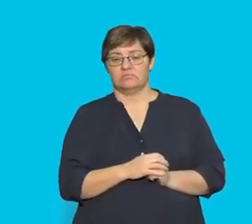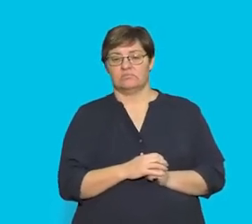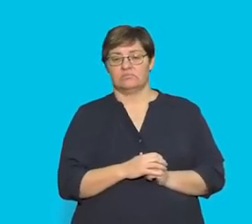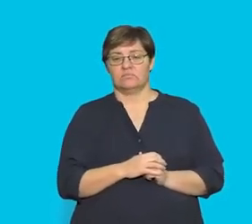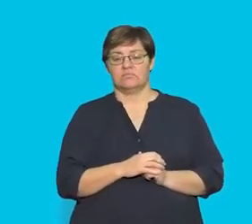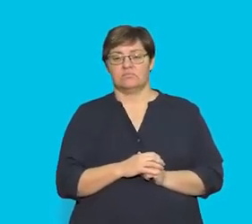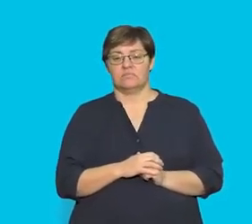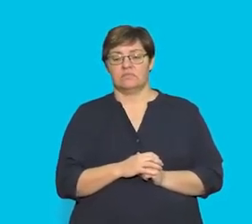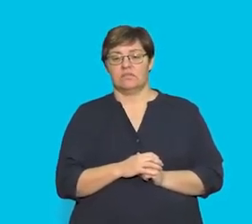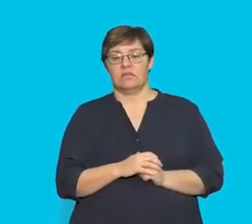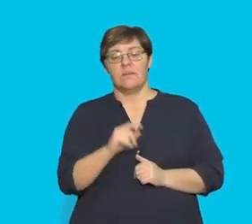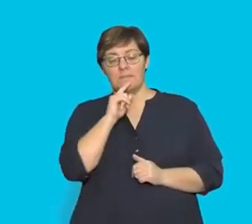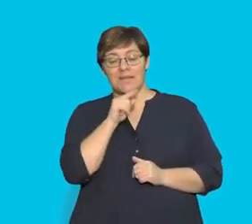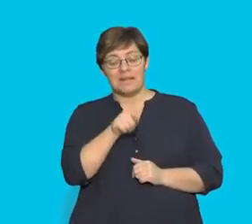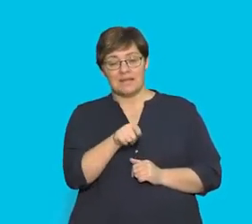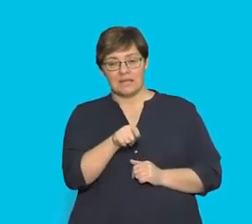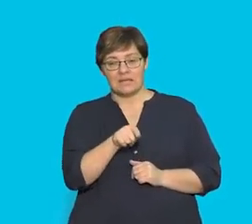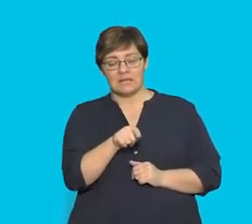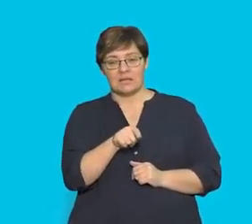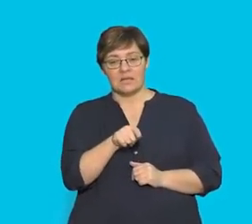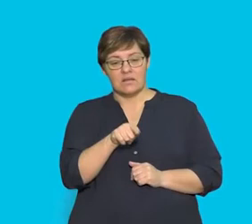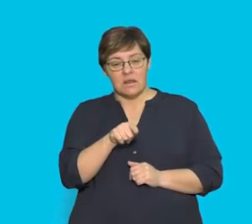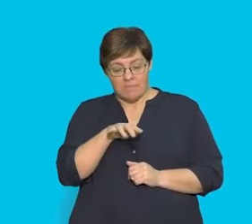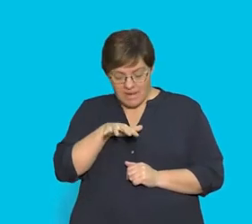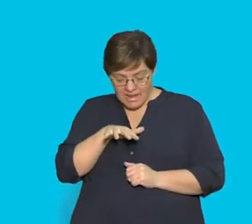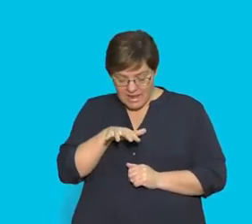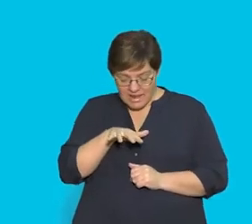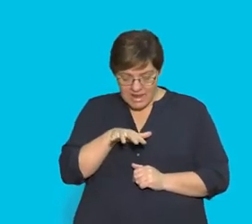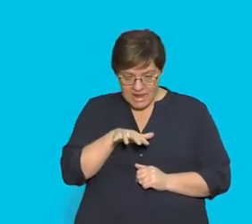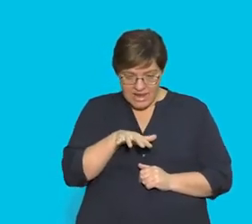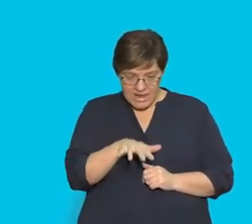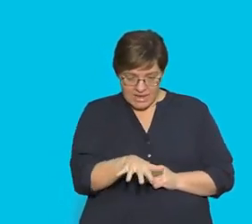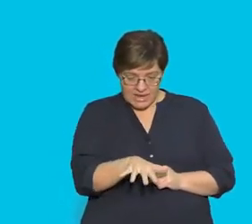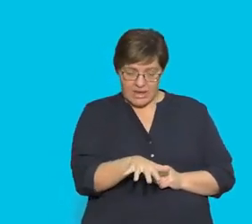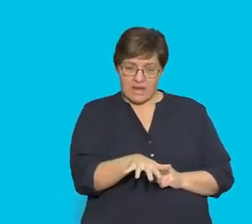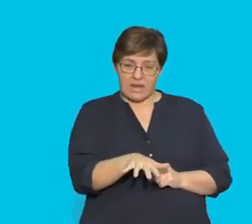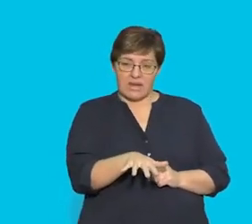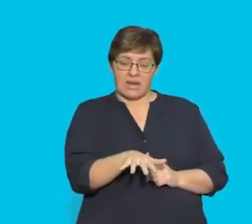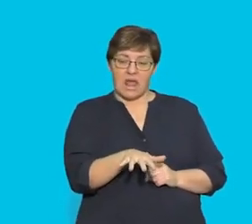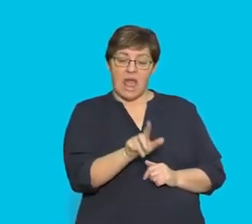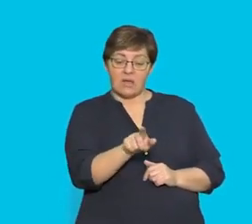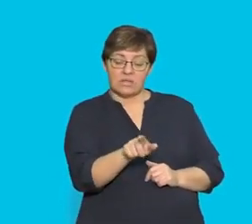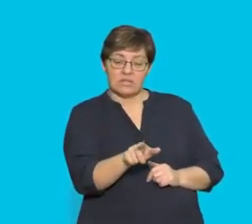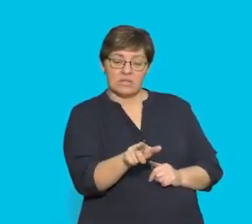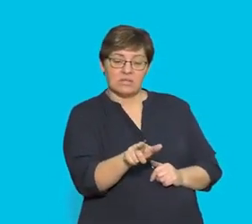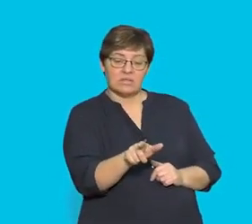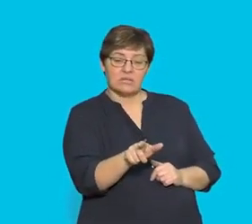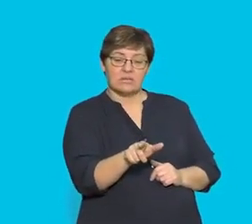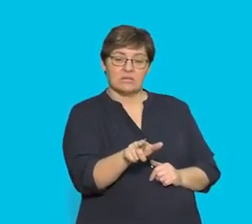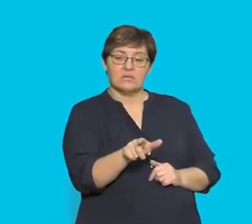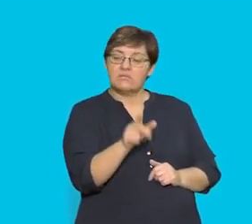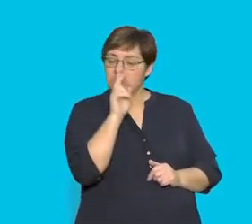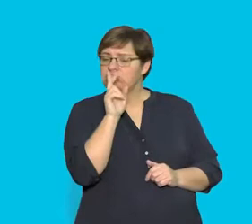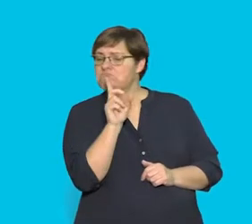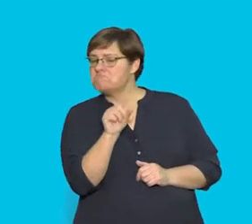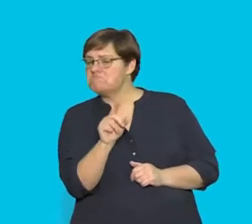got magnetic fields, and we're actually looking at the end of the solenoid. So we're looking at one of the poles.